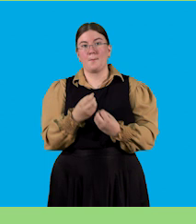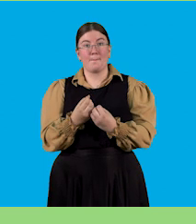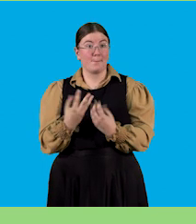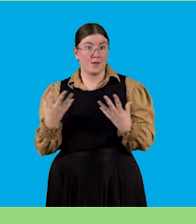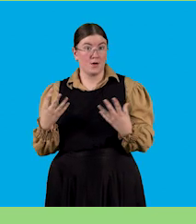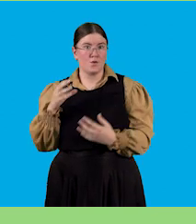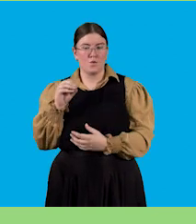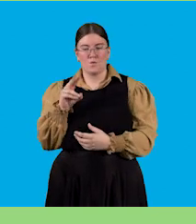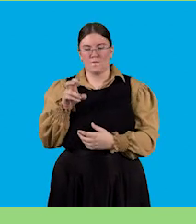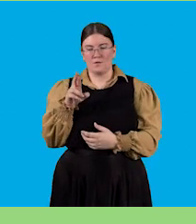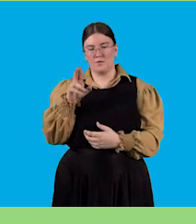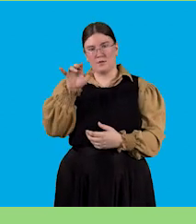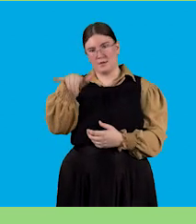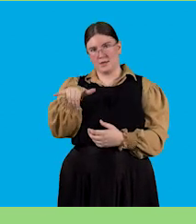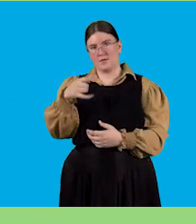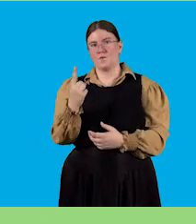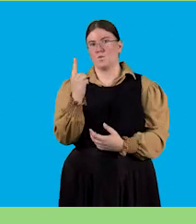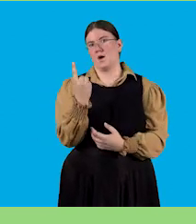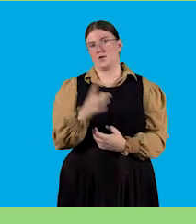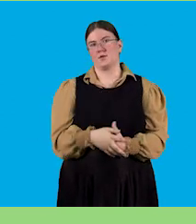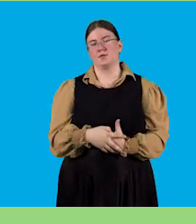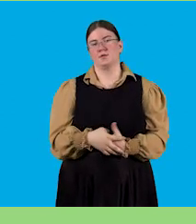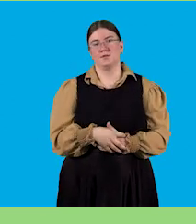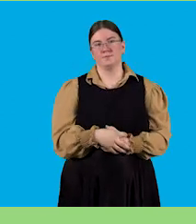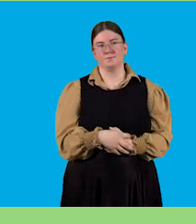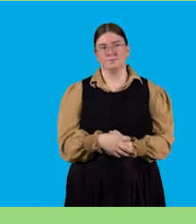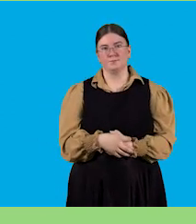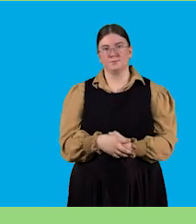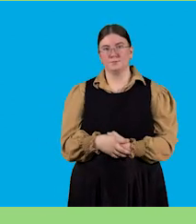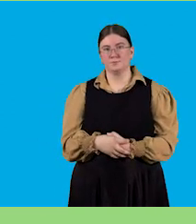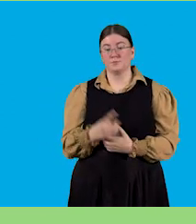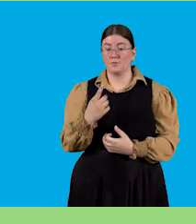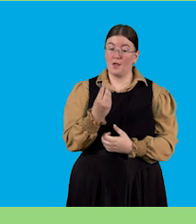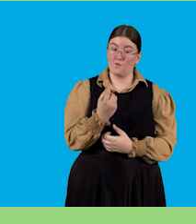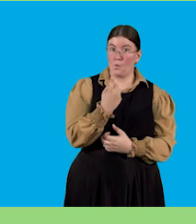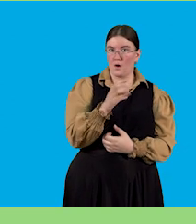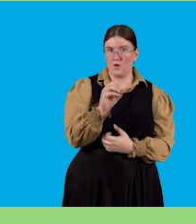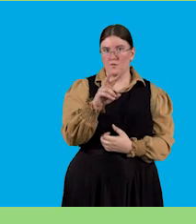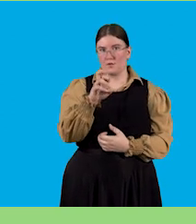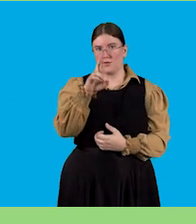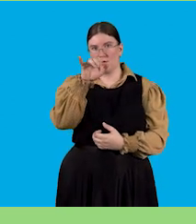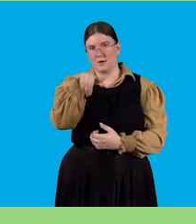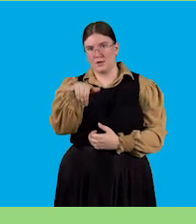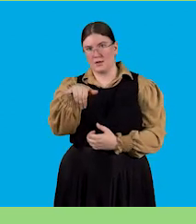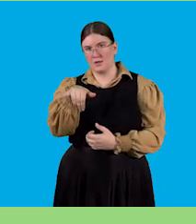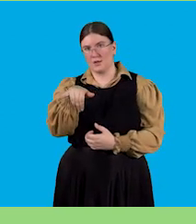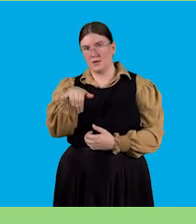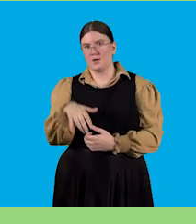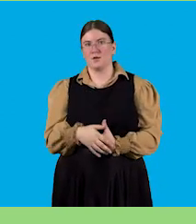and ovary for singular. So you have 1